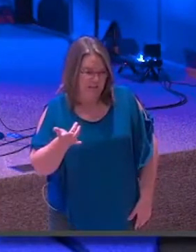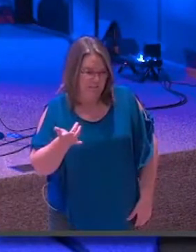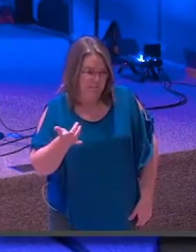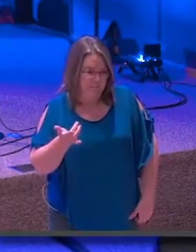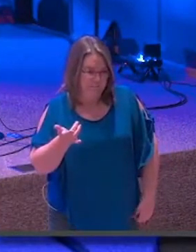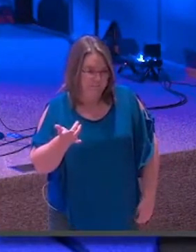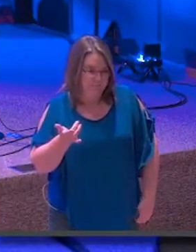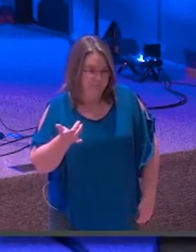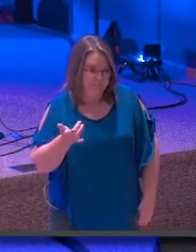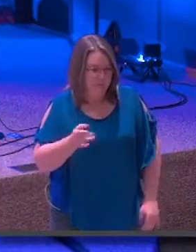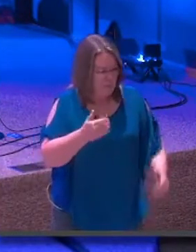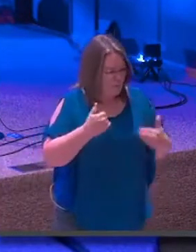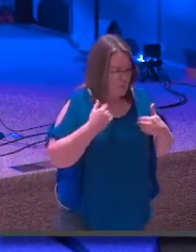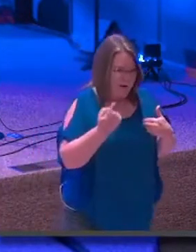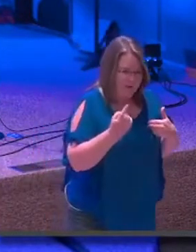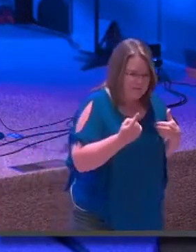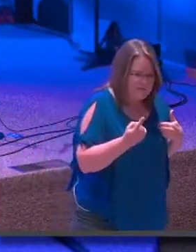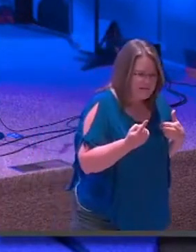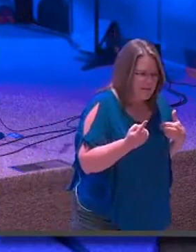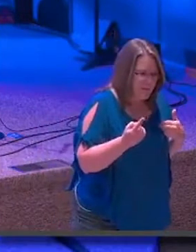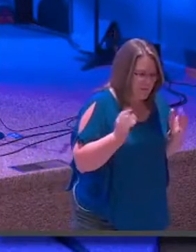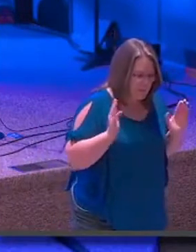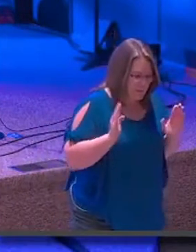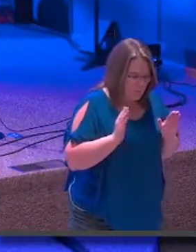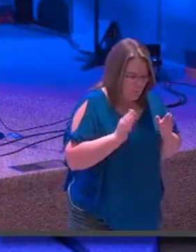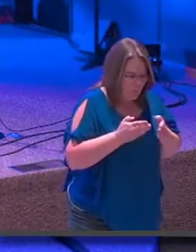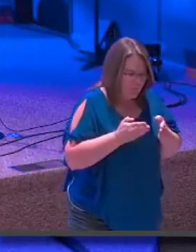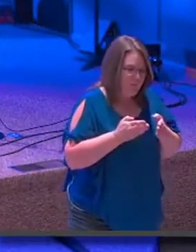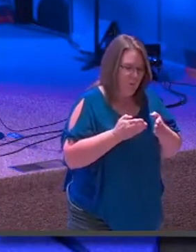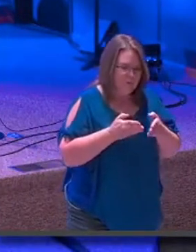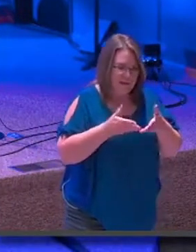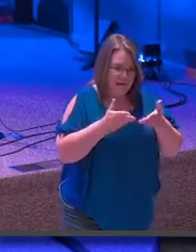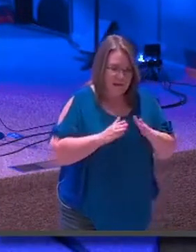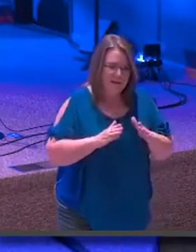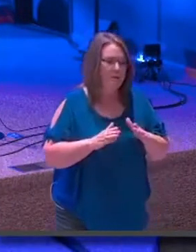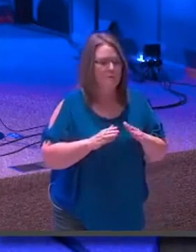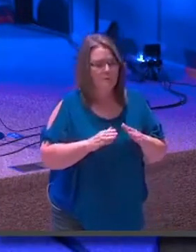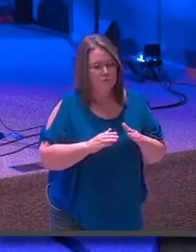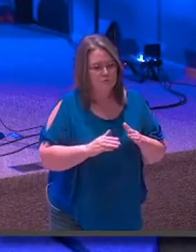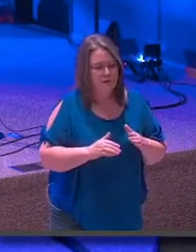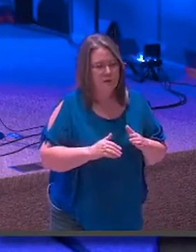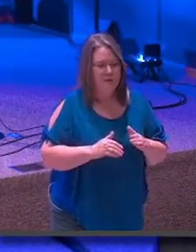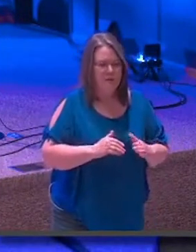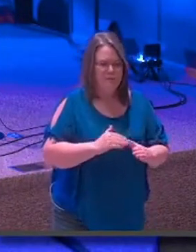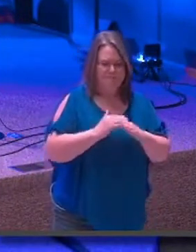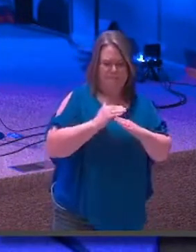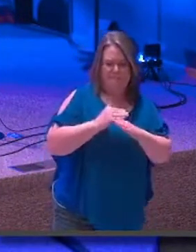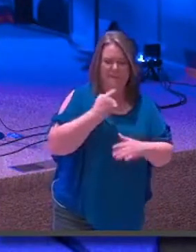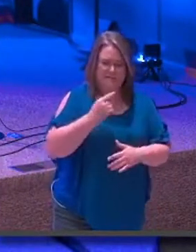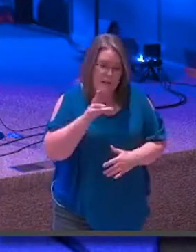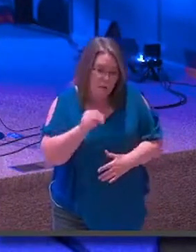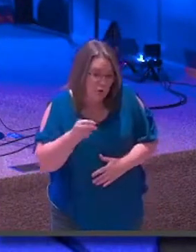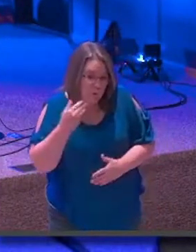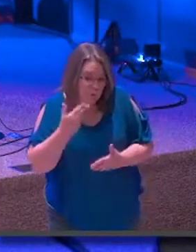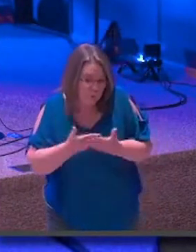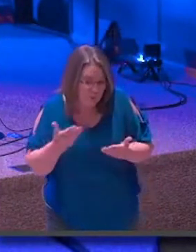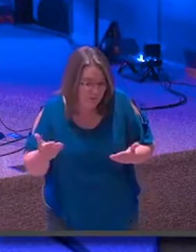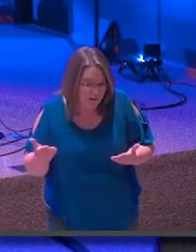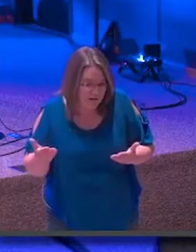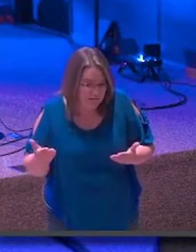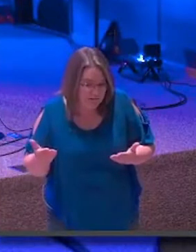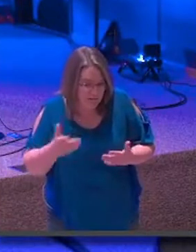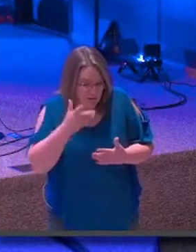Do you have something that narrows your focus and allows you to put up boundaries, allows you to say no to good things because